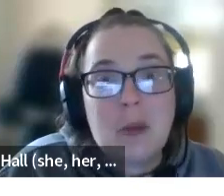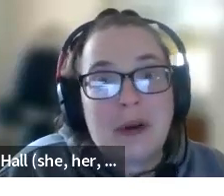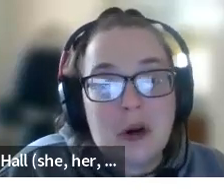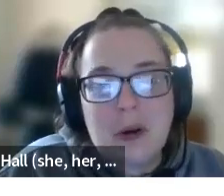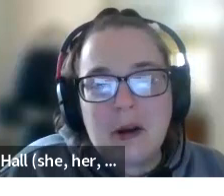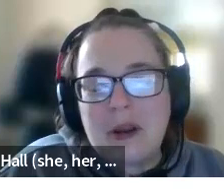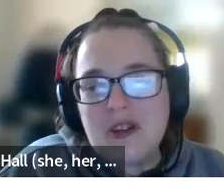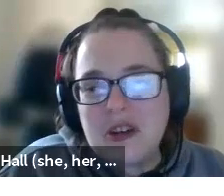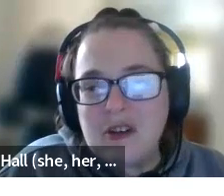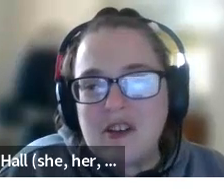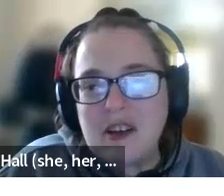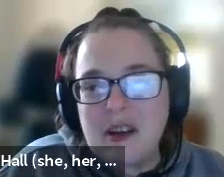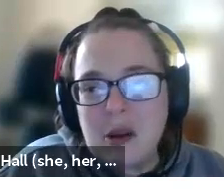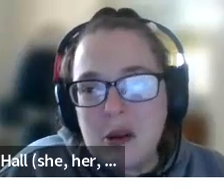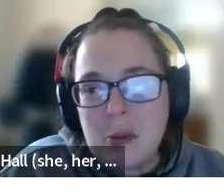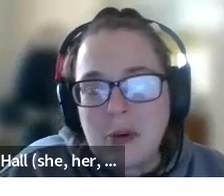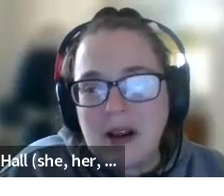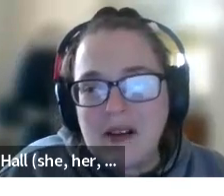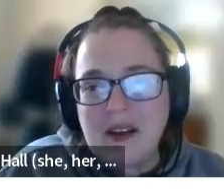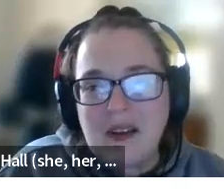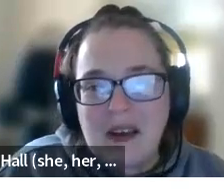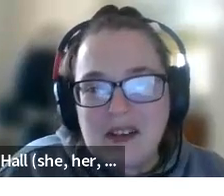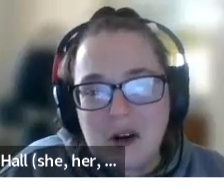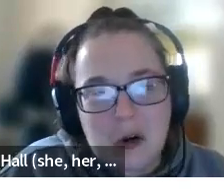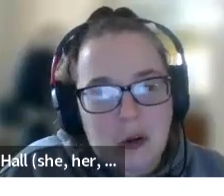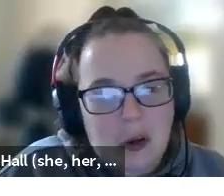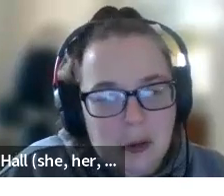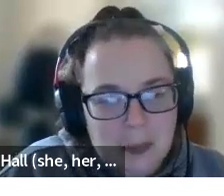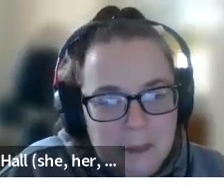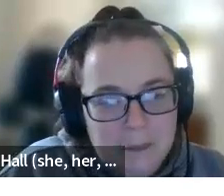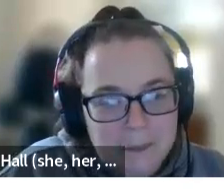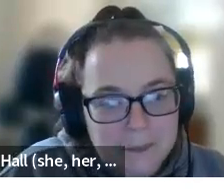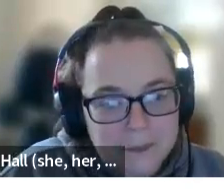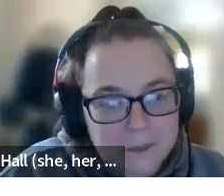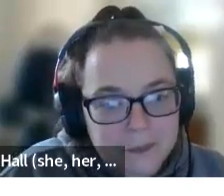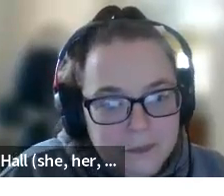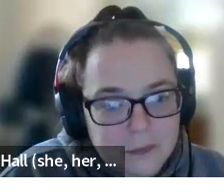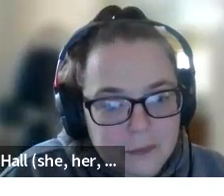smart home and home automation using products like Alexa or Google Home.